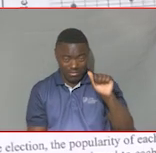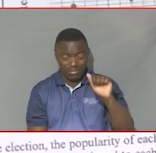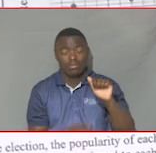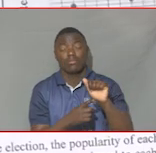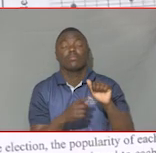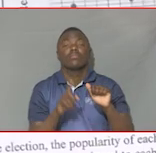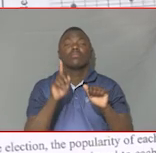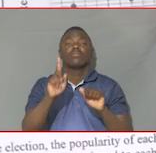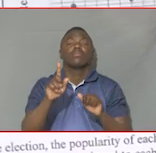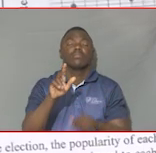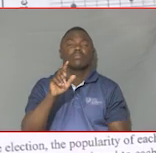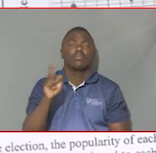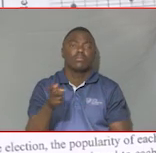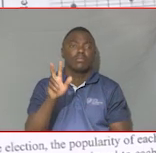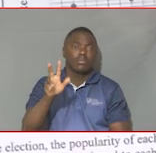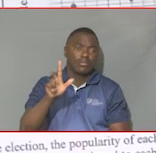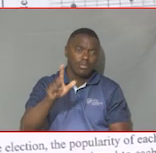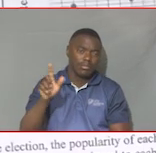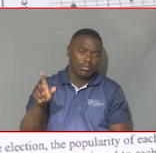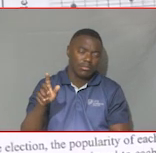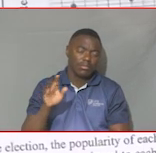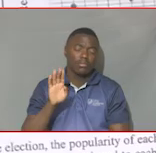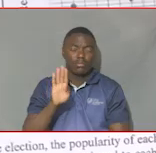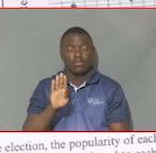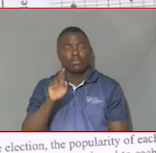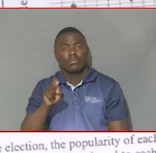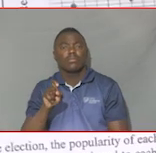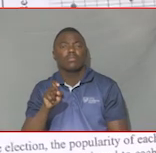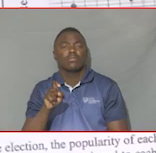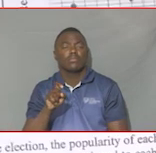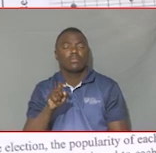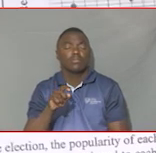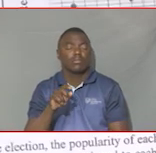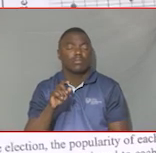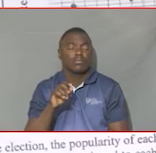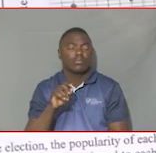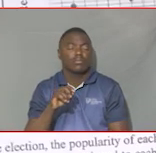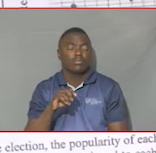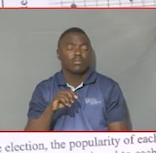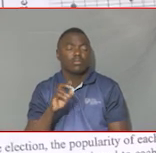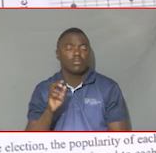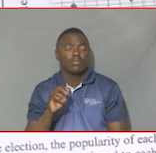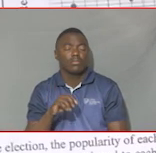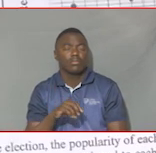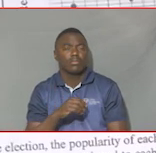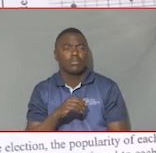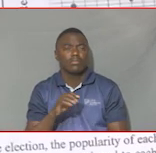to 1,77 plus BX. So if you want B, you say AC, shift,